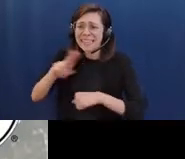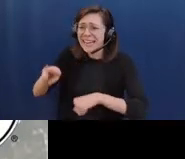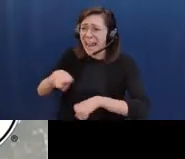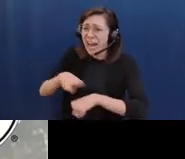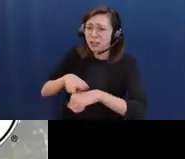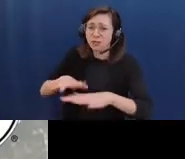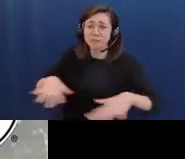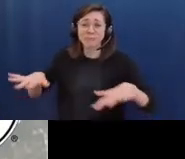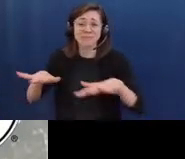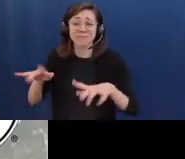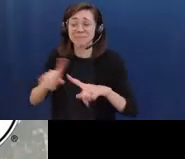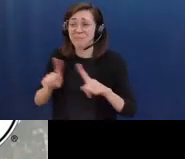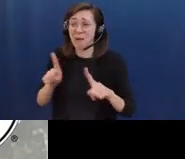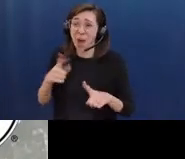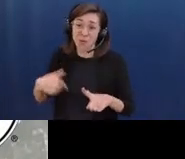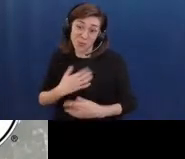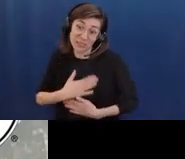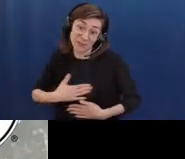nude. And